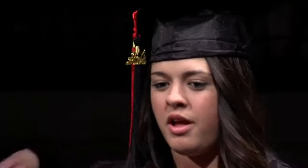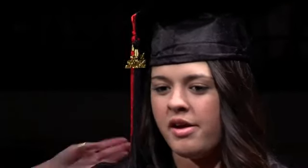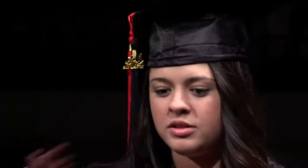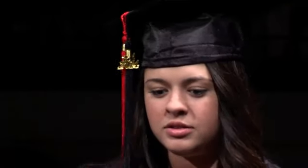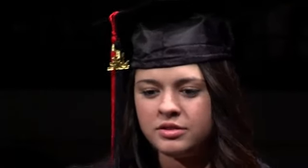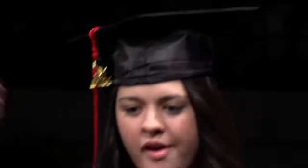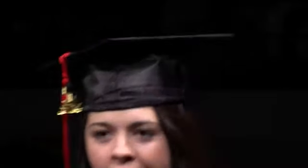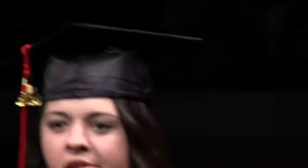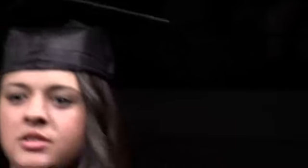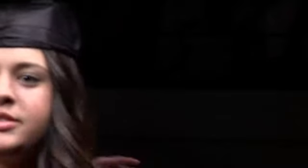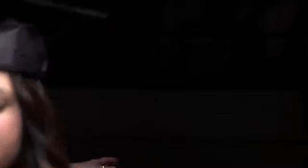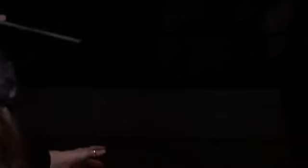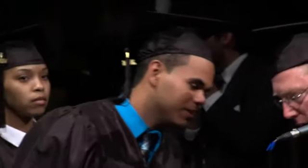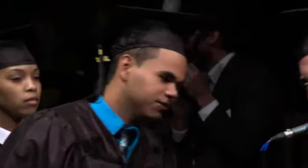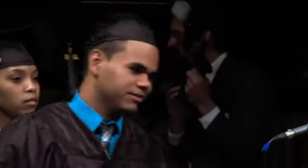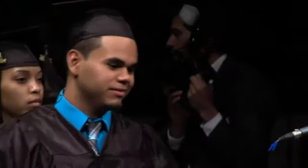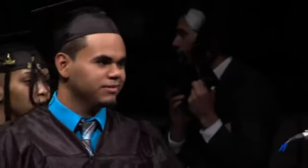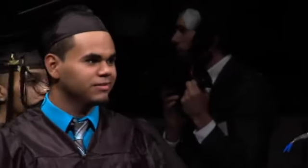Nicole St. Marie.